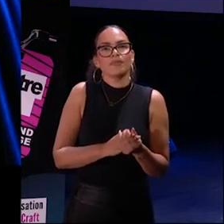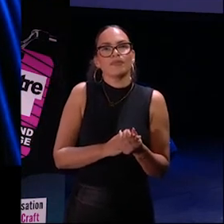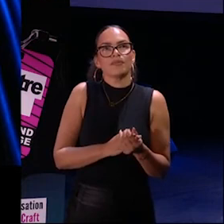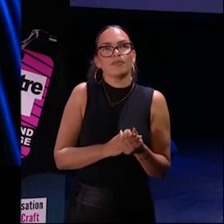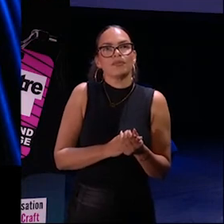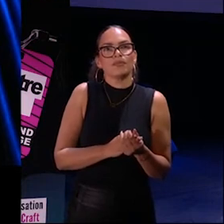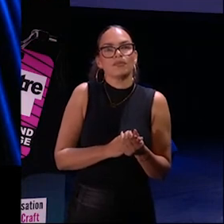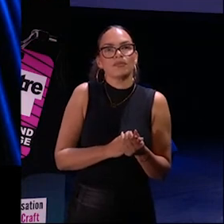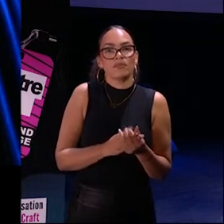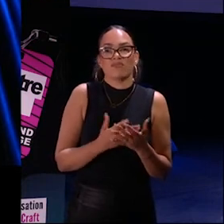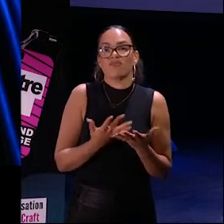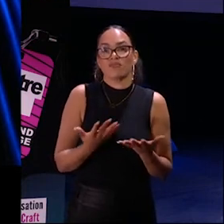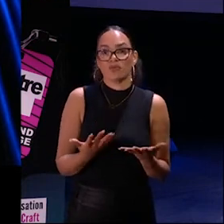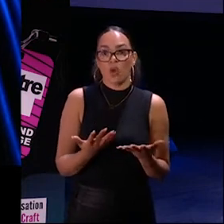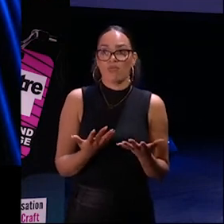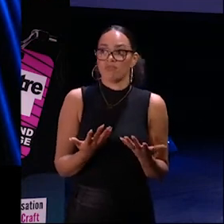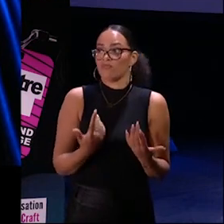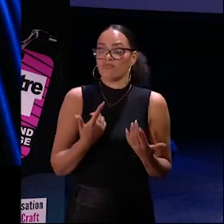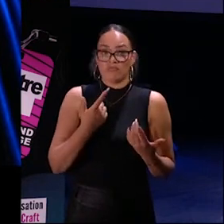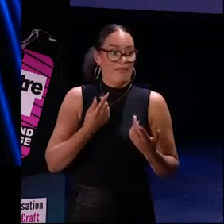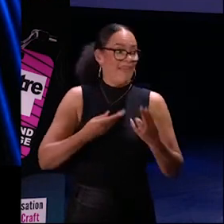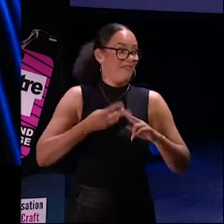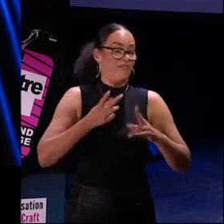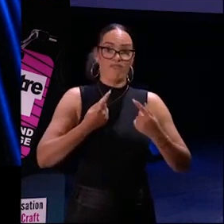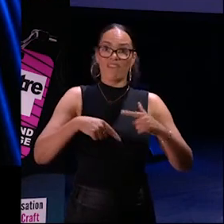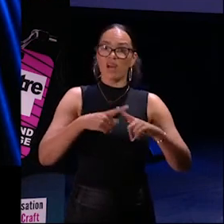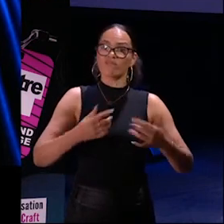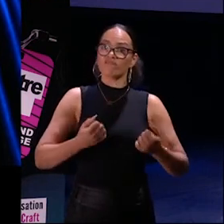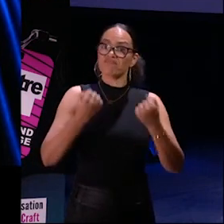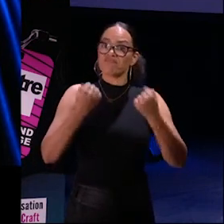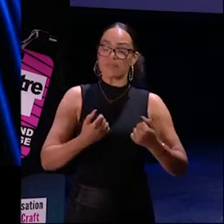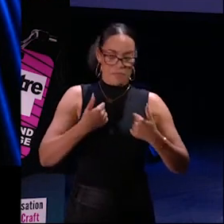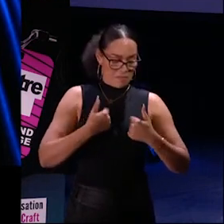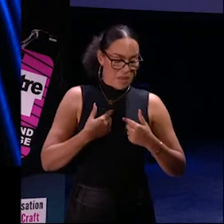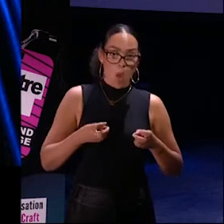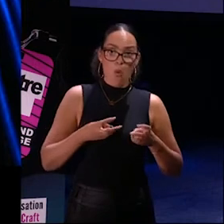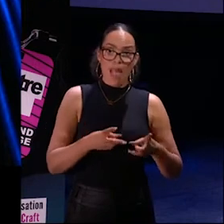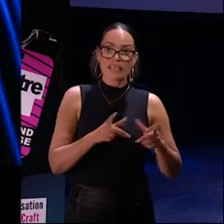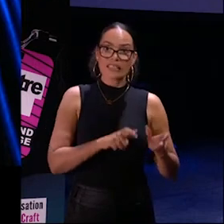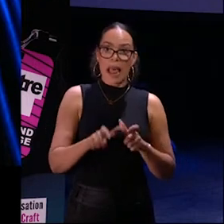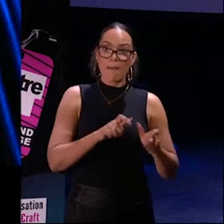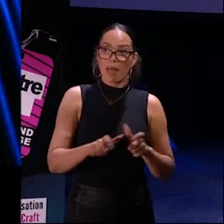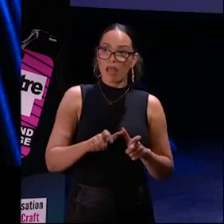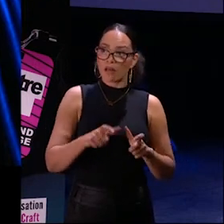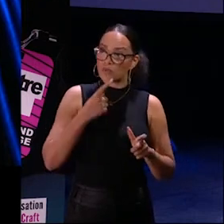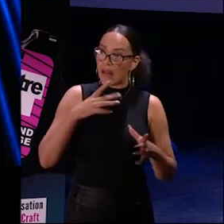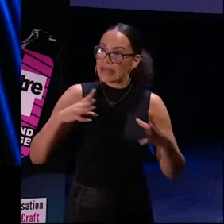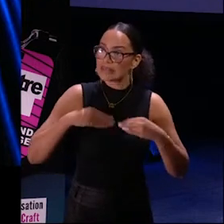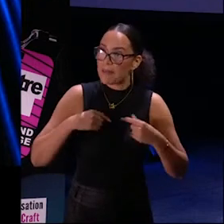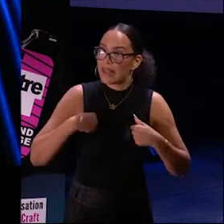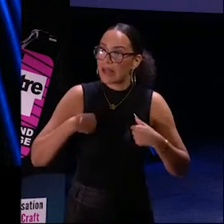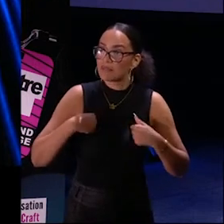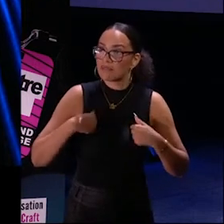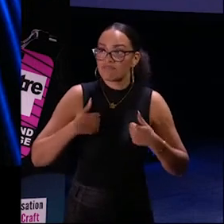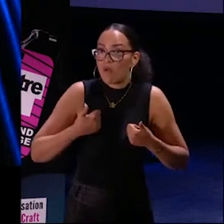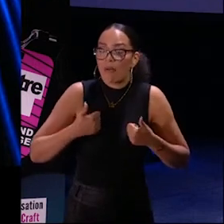I'm going to work in this way no matter what, and maybe I don't even, if I really think that they're going to not give me the job because of it, just go, I'm just not going to